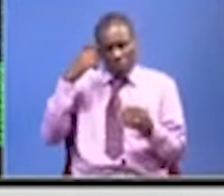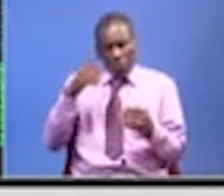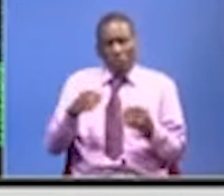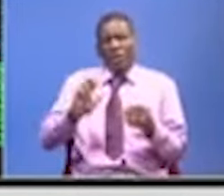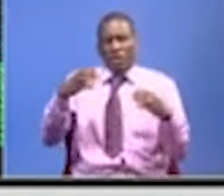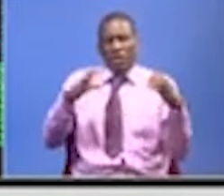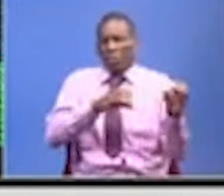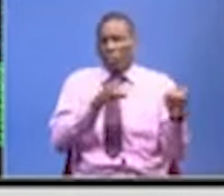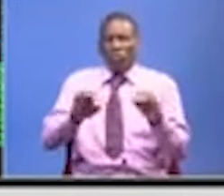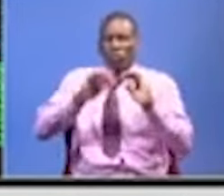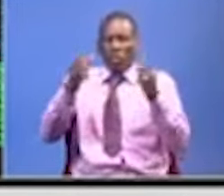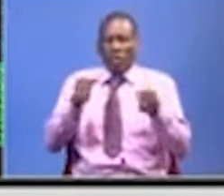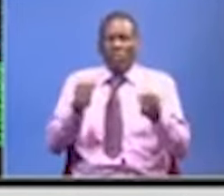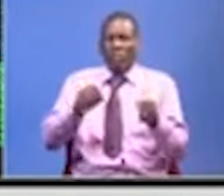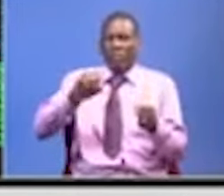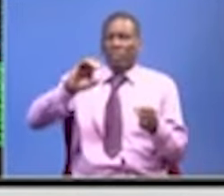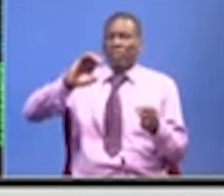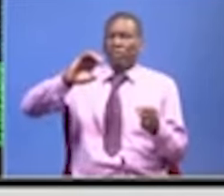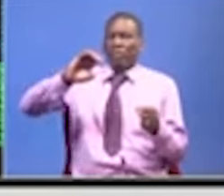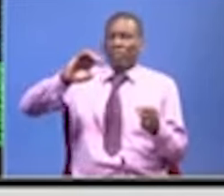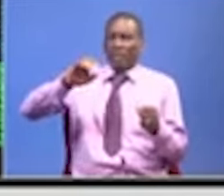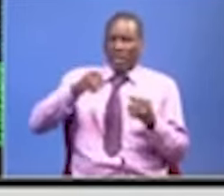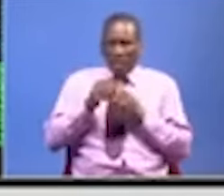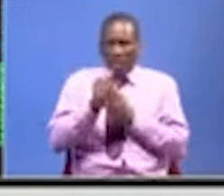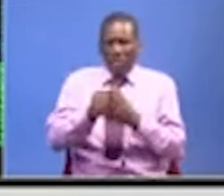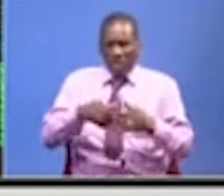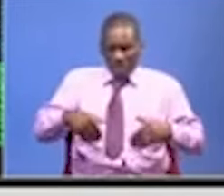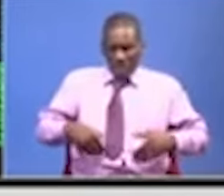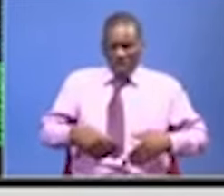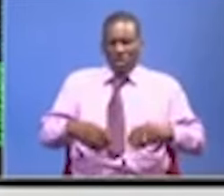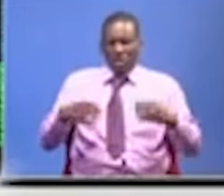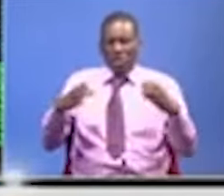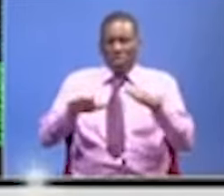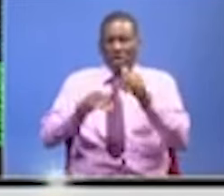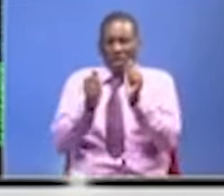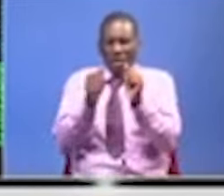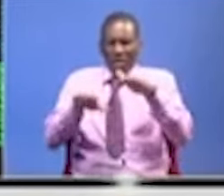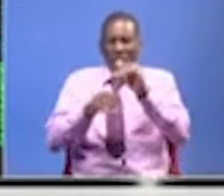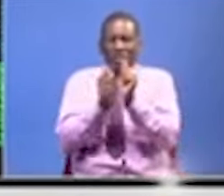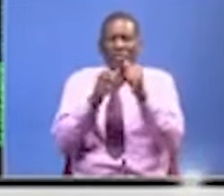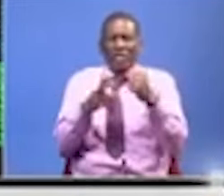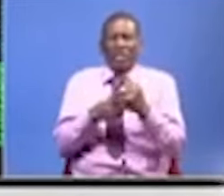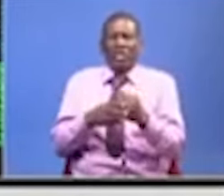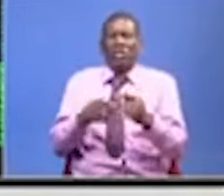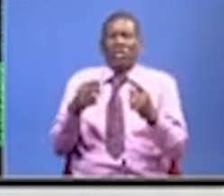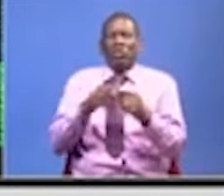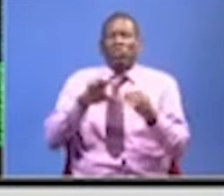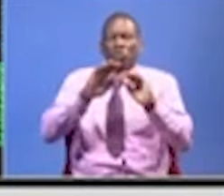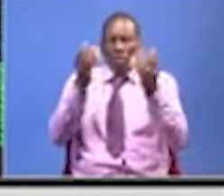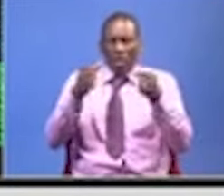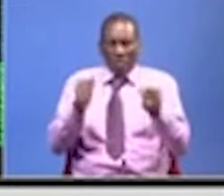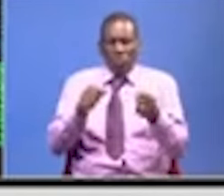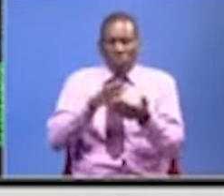guided Junior Starlets to the FIFA U17 Women's World Cup that starts in October after a 5-0 win over Burundi to become the